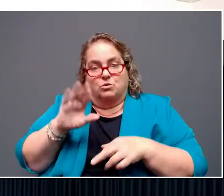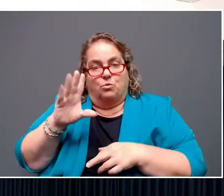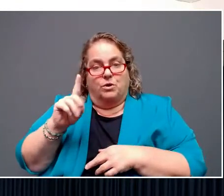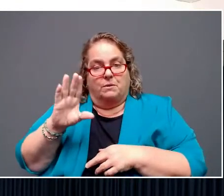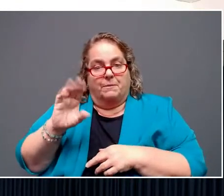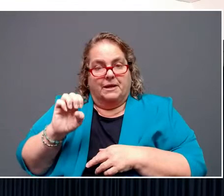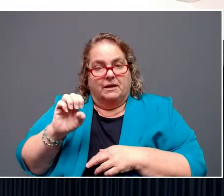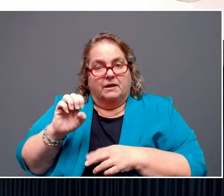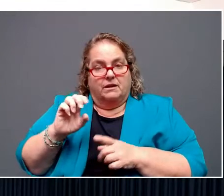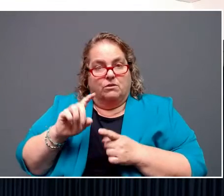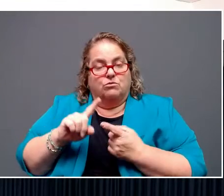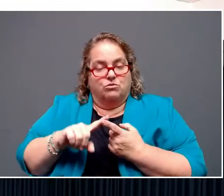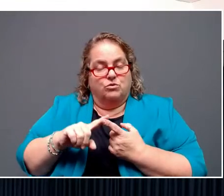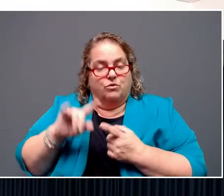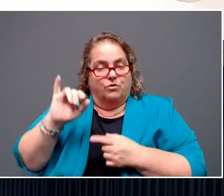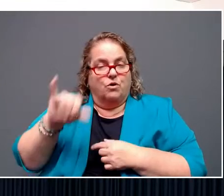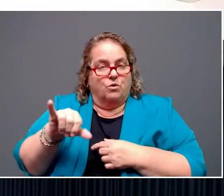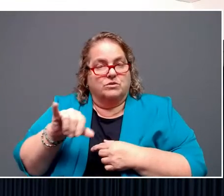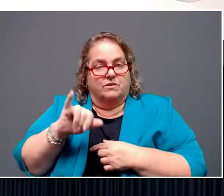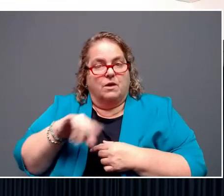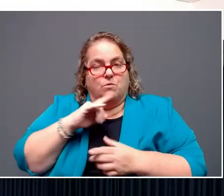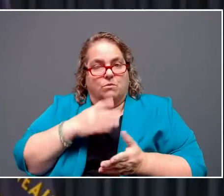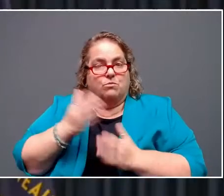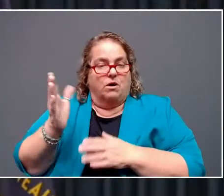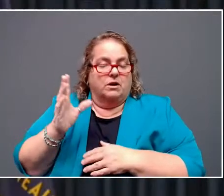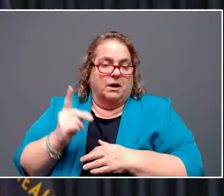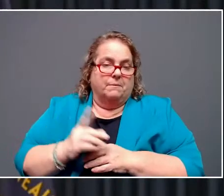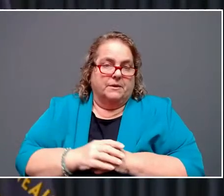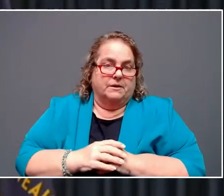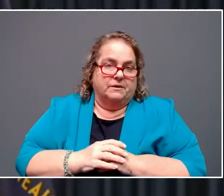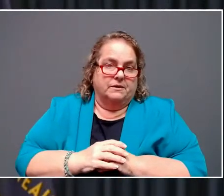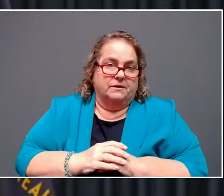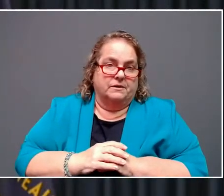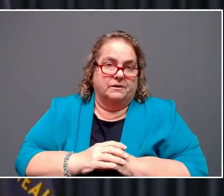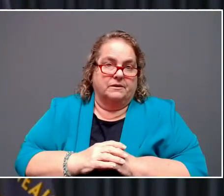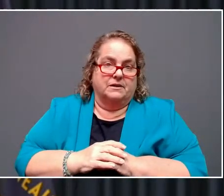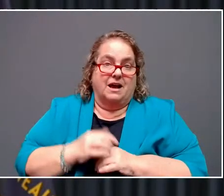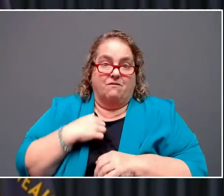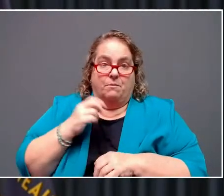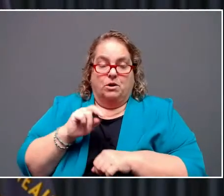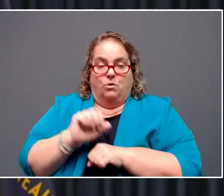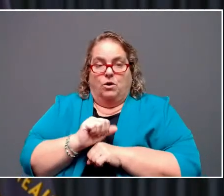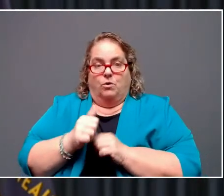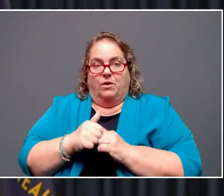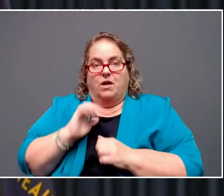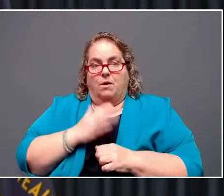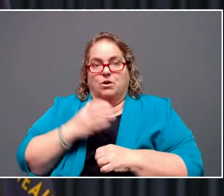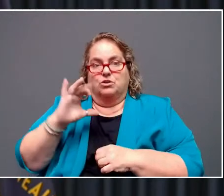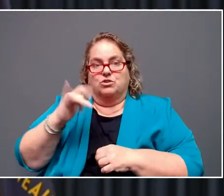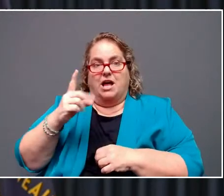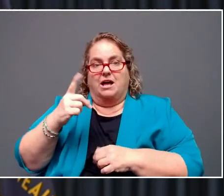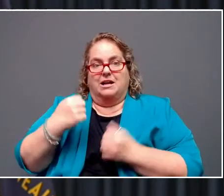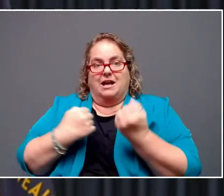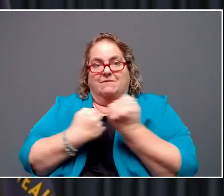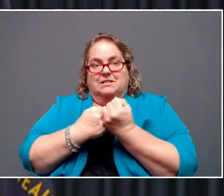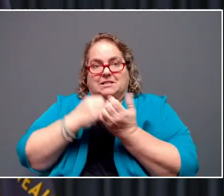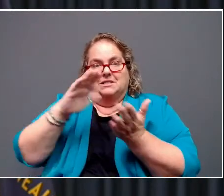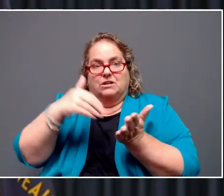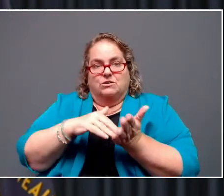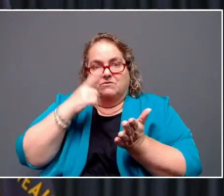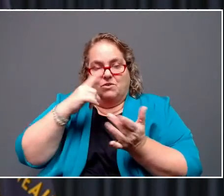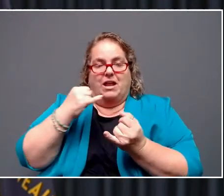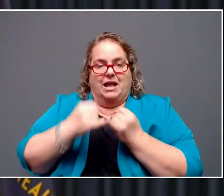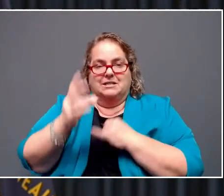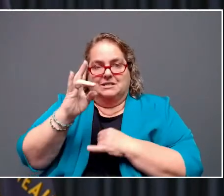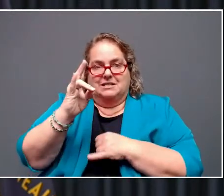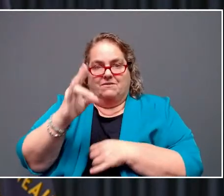to those that were brought forth. I've been working with our child advocacy centers for the last 7 years. We